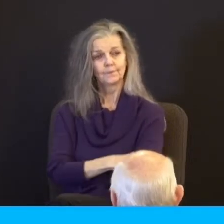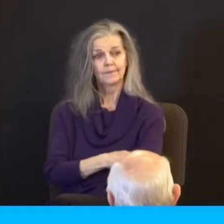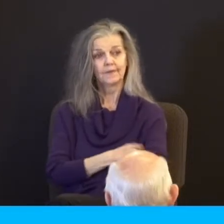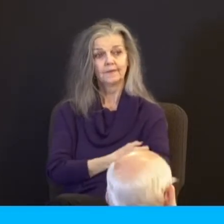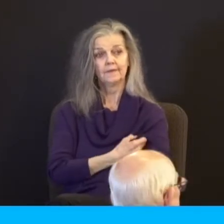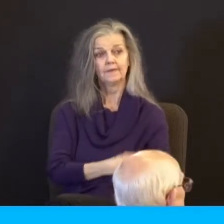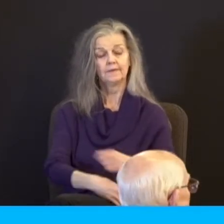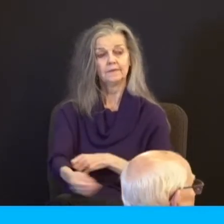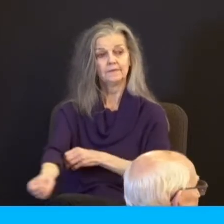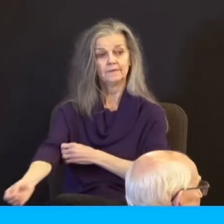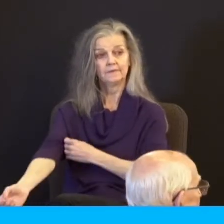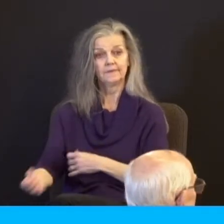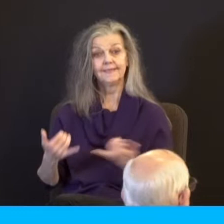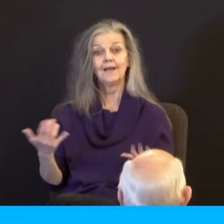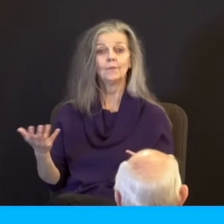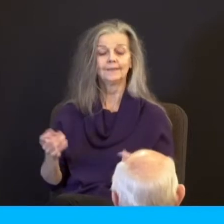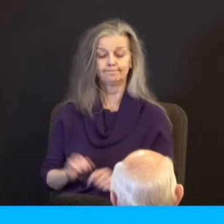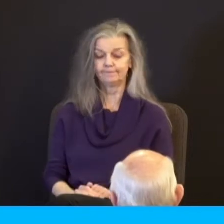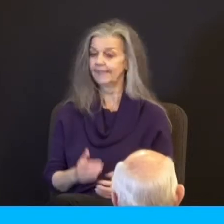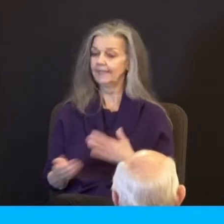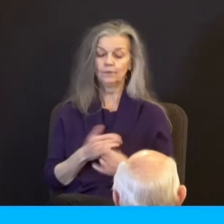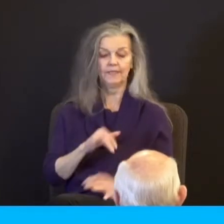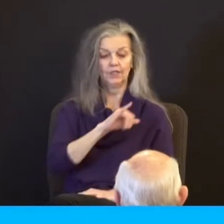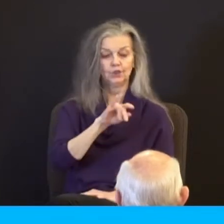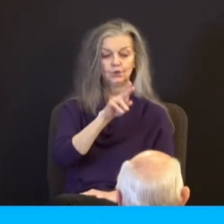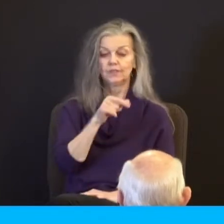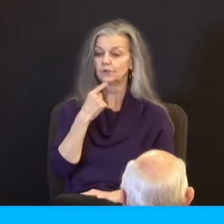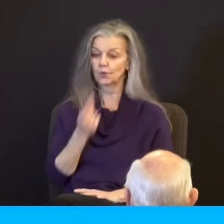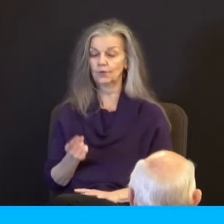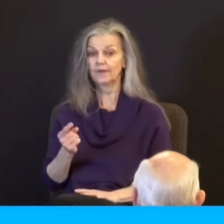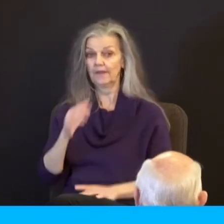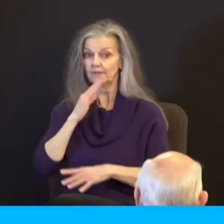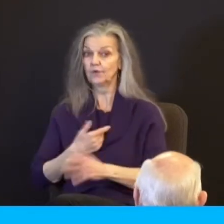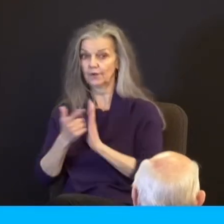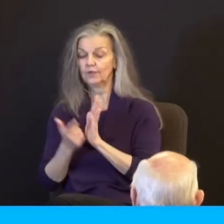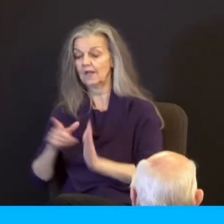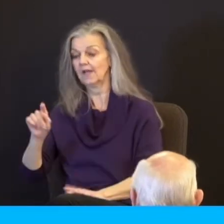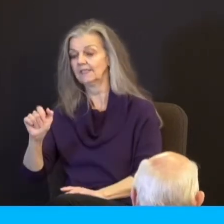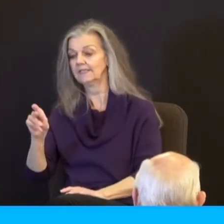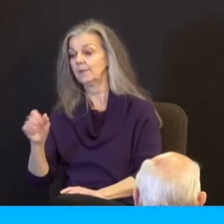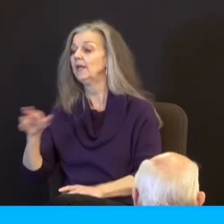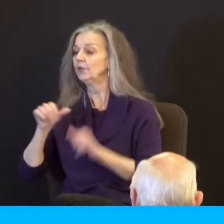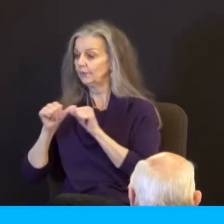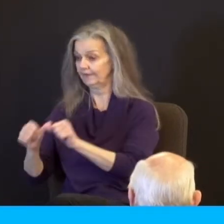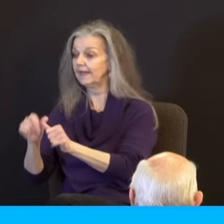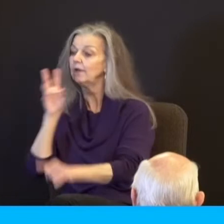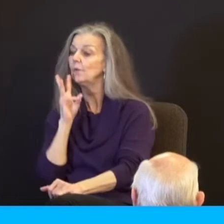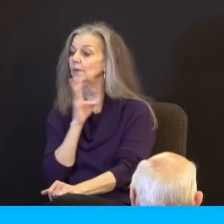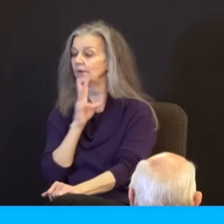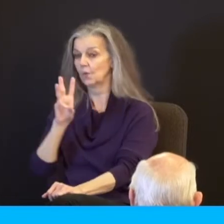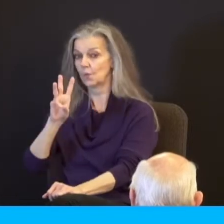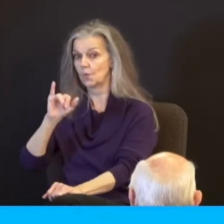Well, now what? Then said Judah to Tamar, his daughter-in-law, verse 11, remain a widow at thy father's